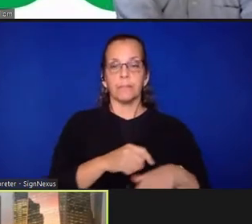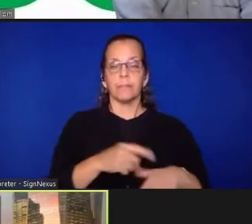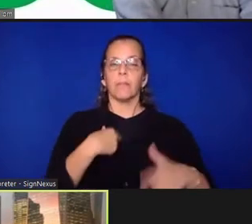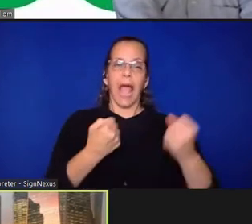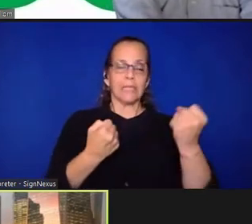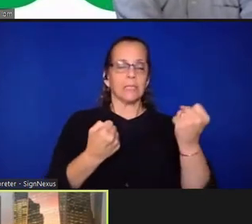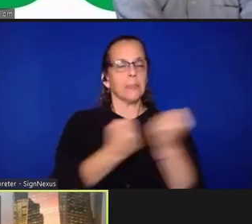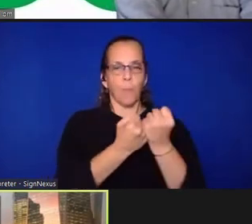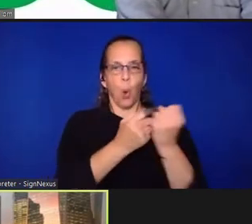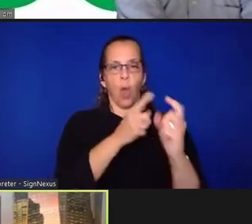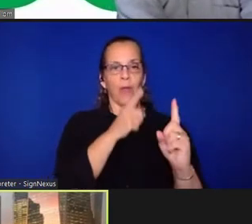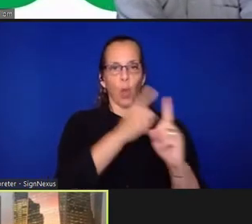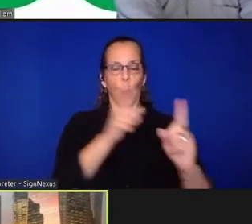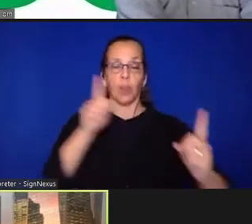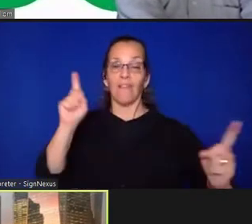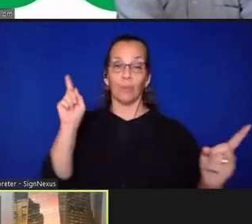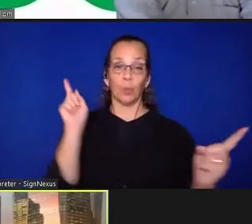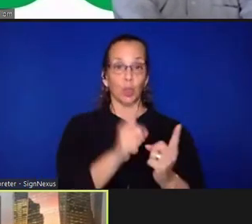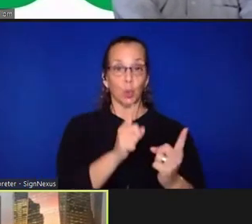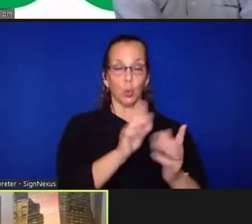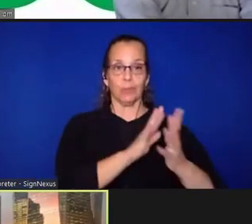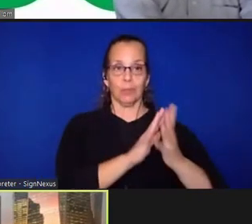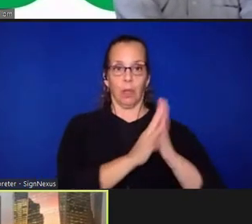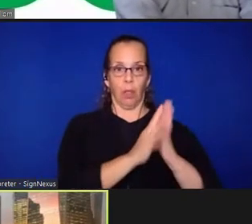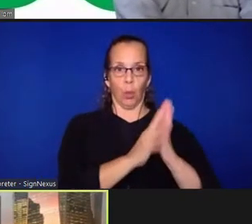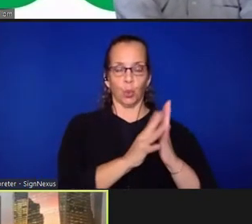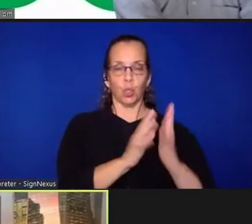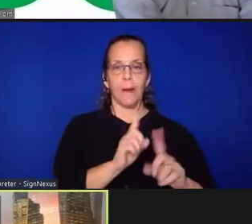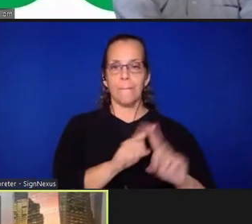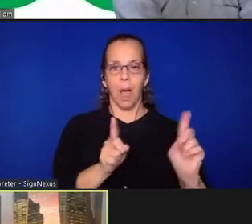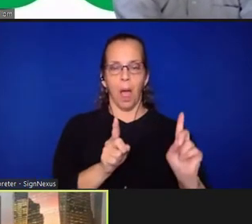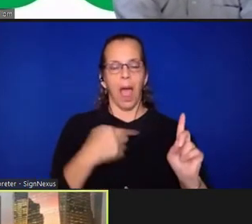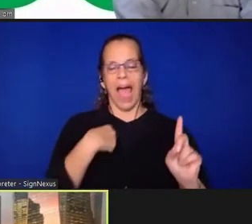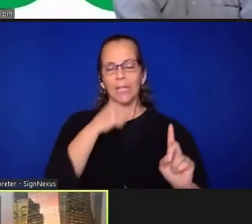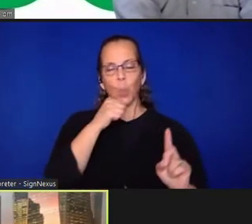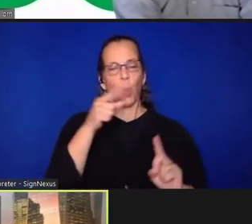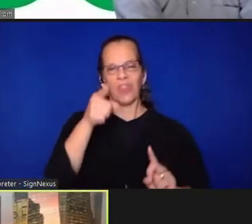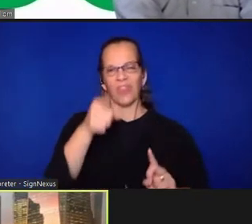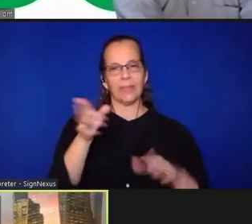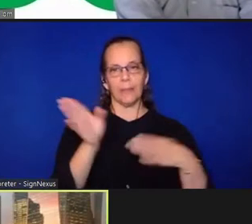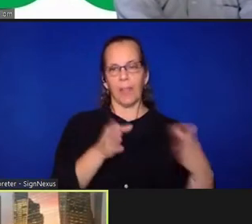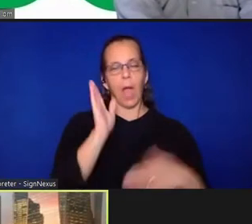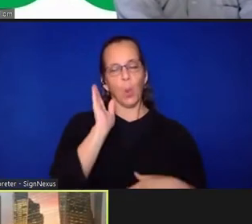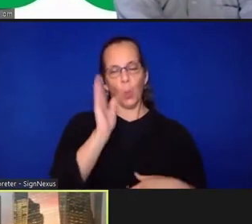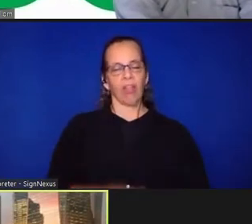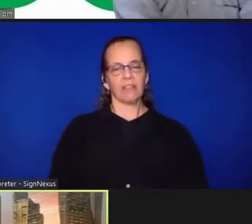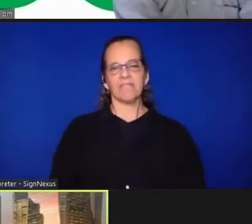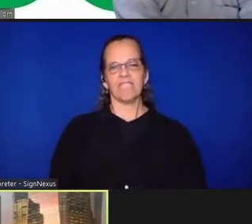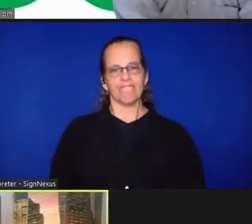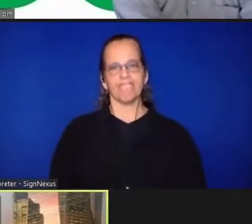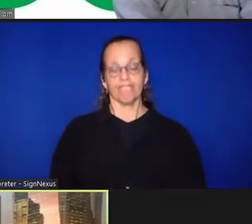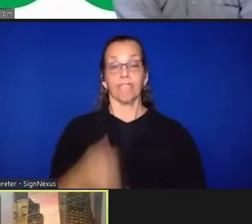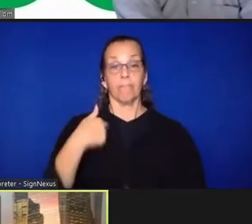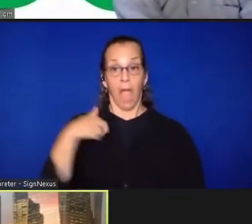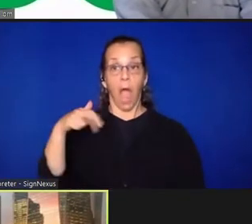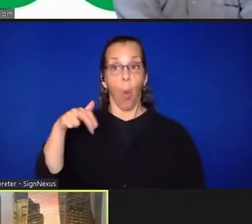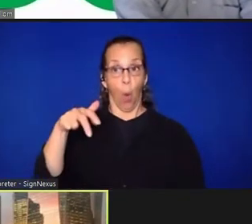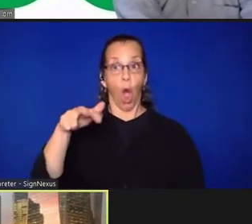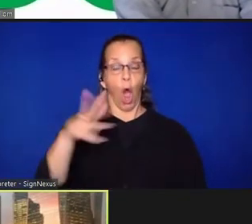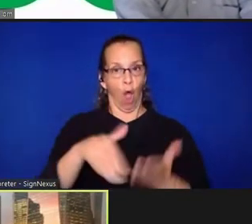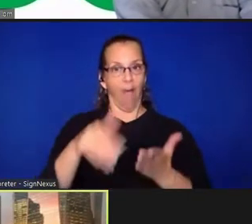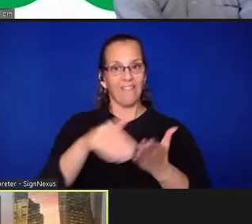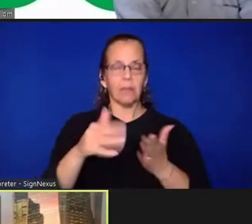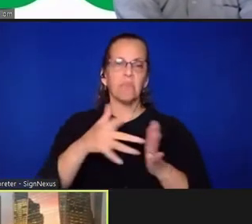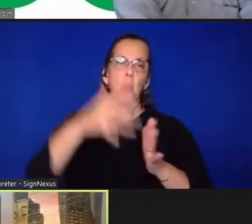reducing pollution and mitigating congestion but I don't think this plan will do that I'm a serious Walker occasionally use City bike